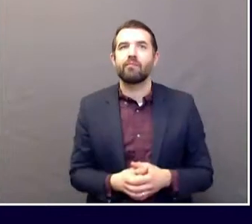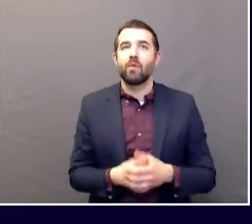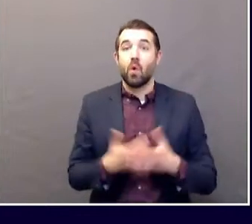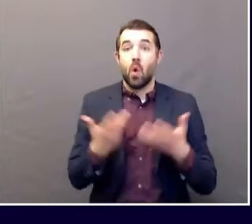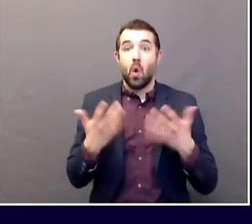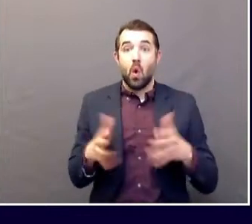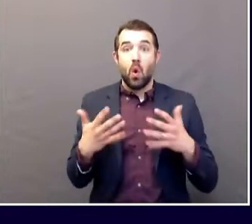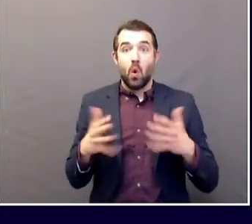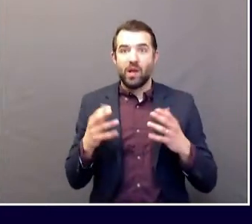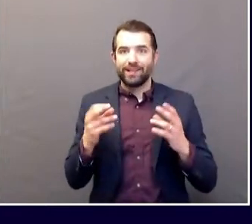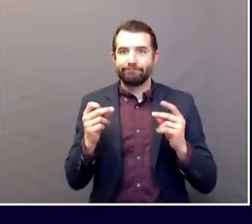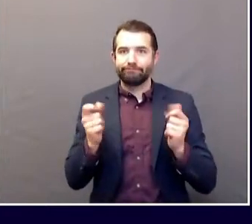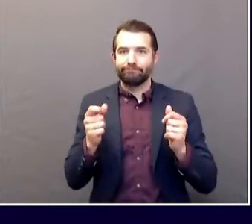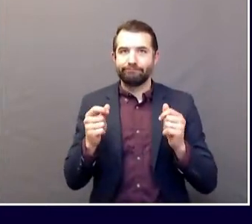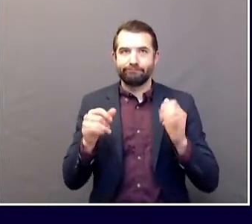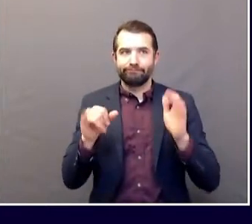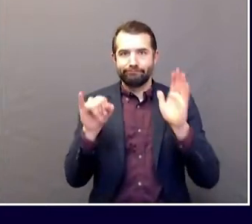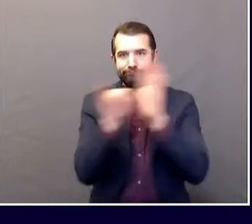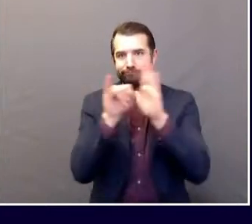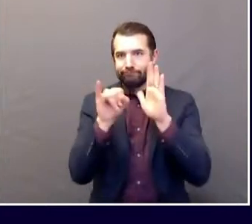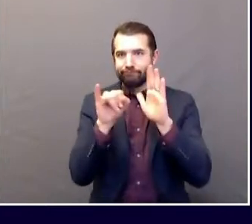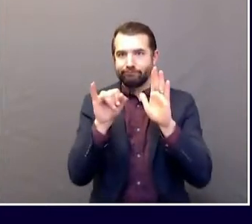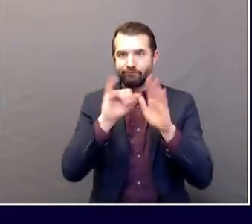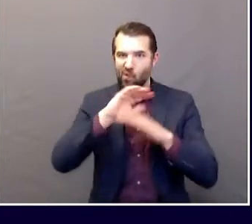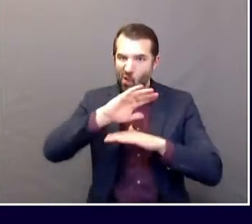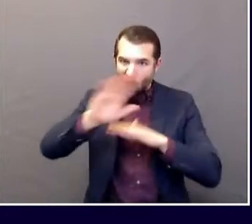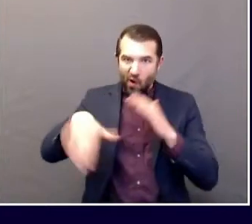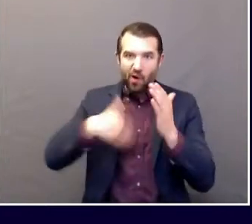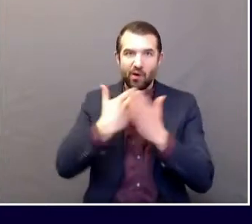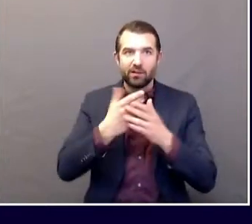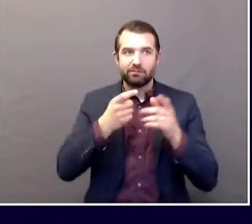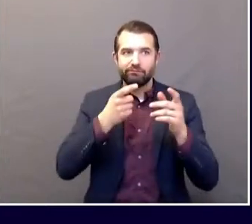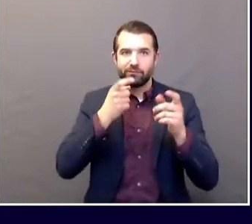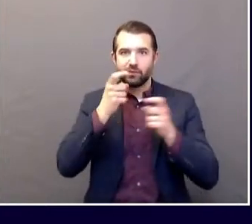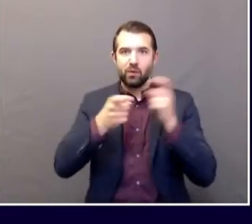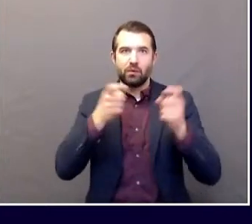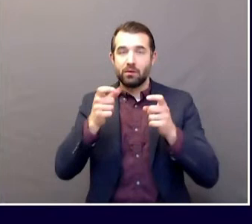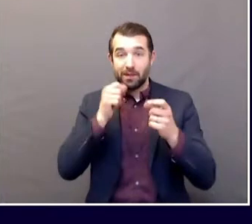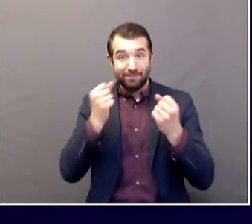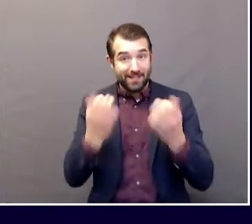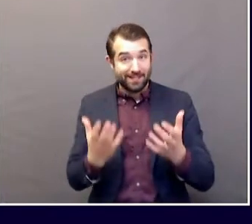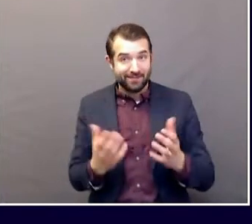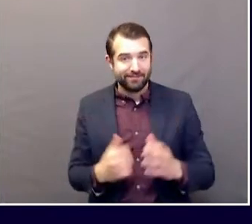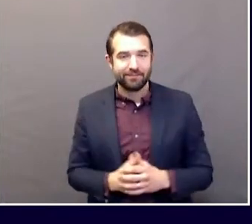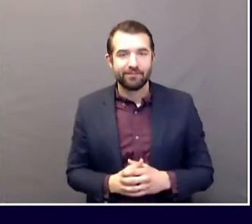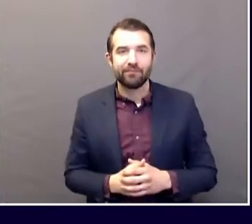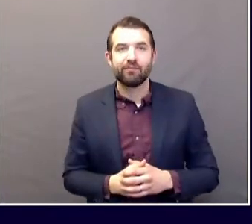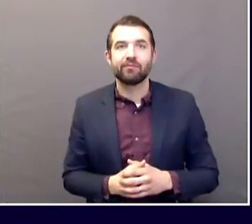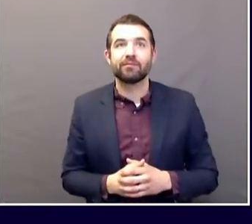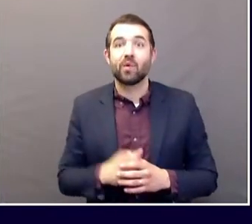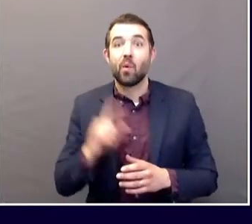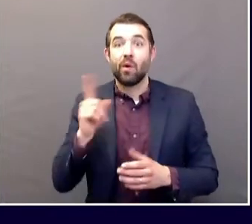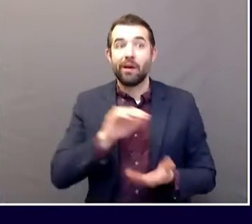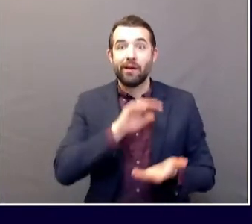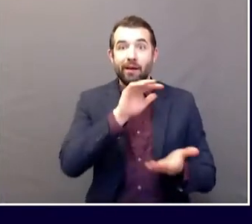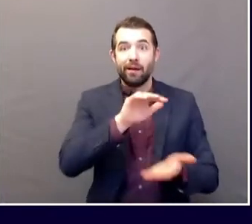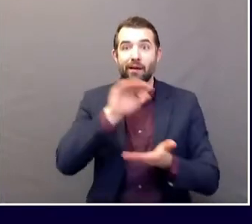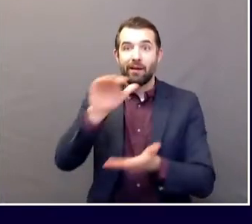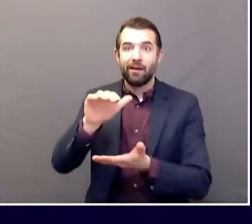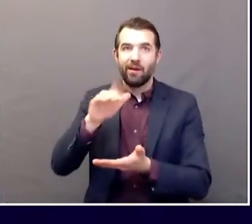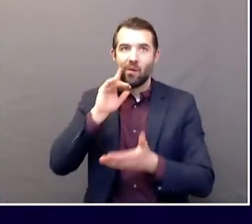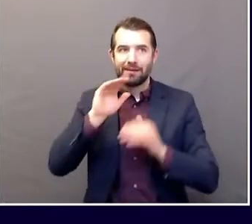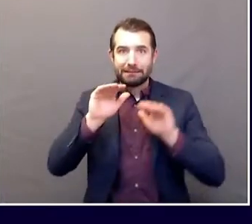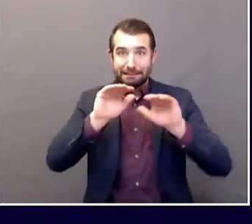identified everyone that was distributed. Not that many were distributed to different partners, to make sure that they are not in use. We